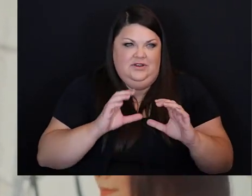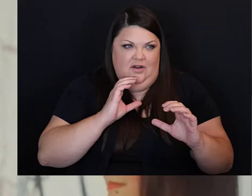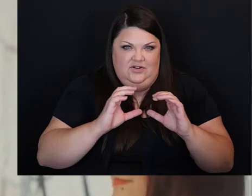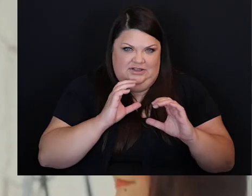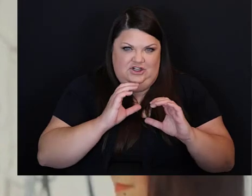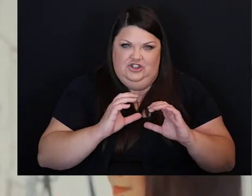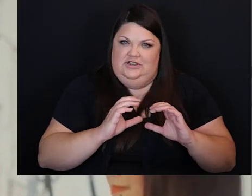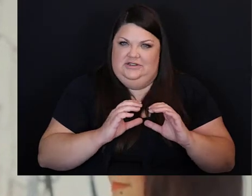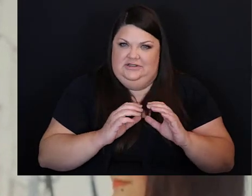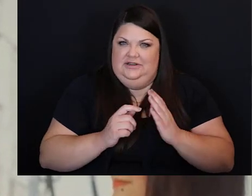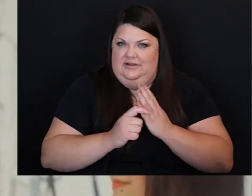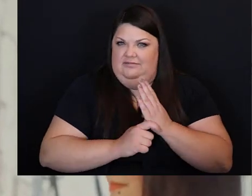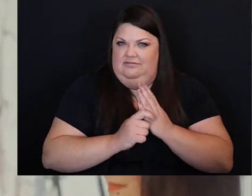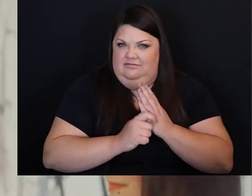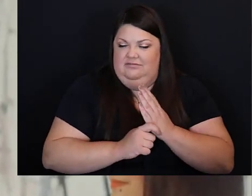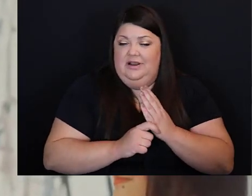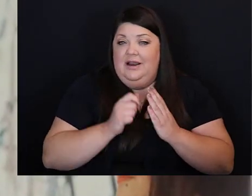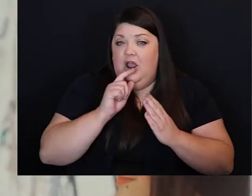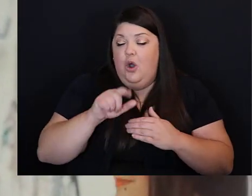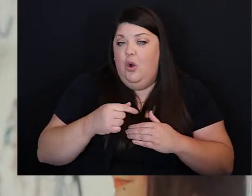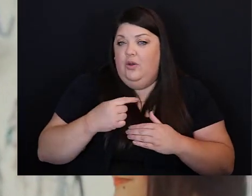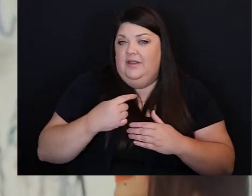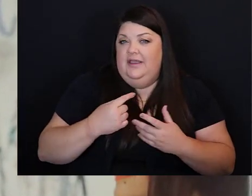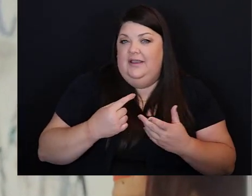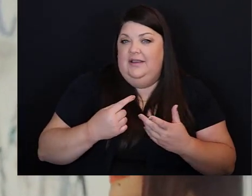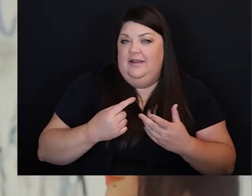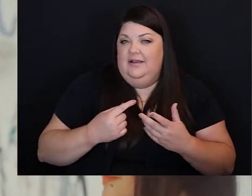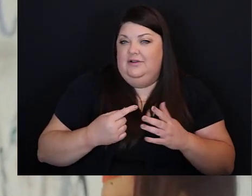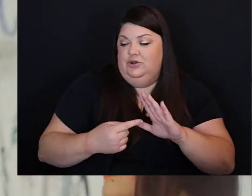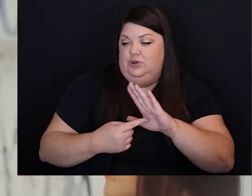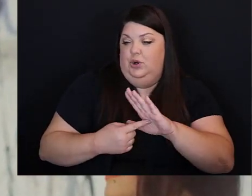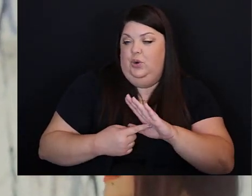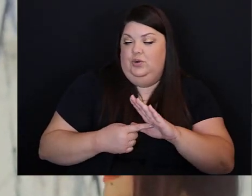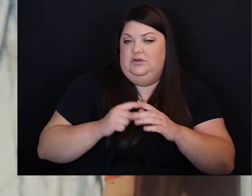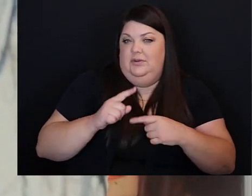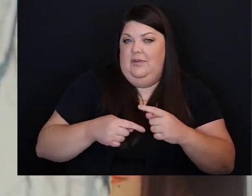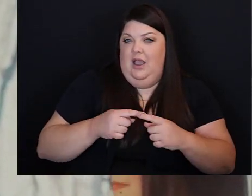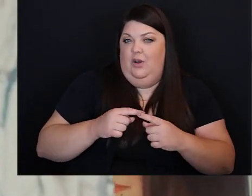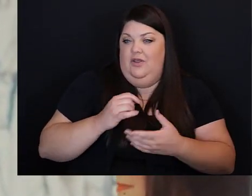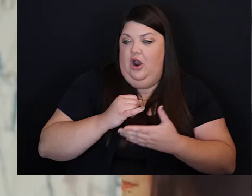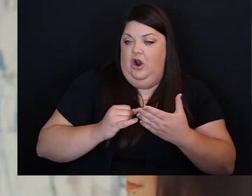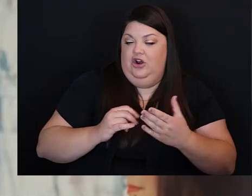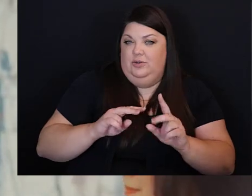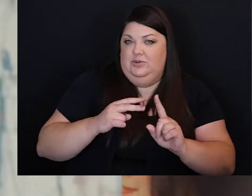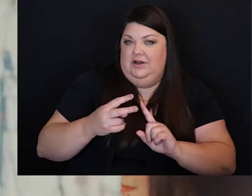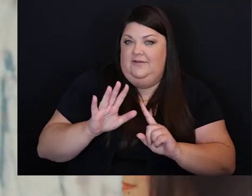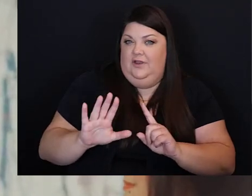conversations. They not only tell you so much about the artist's perspective